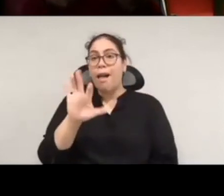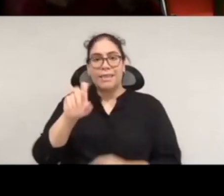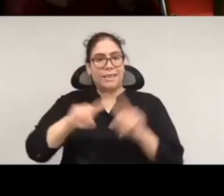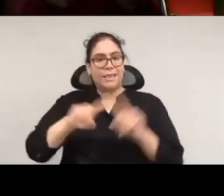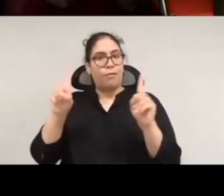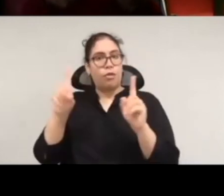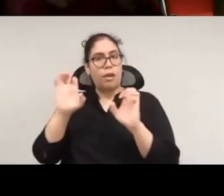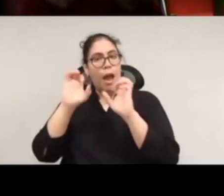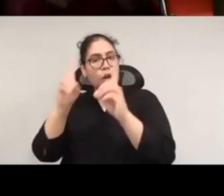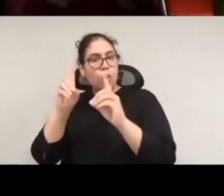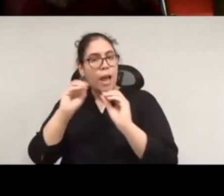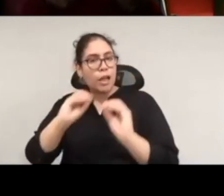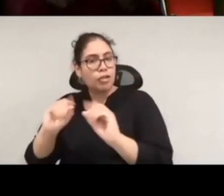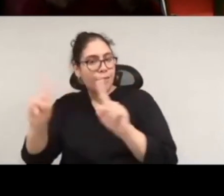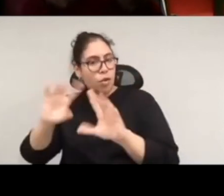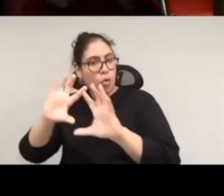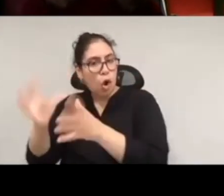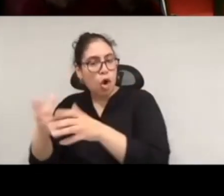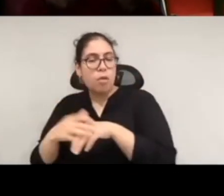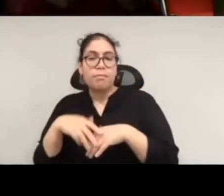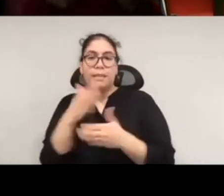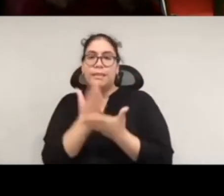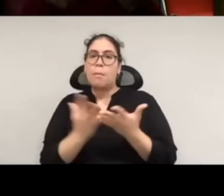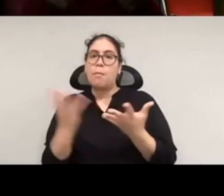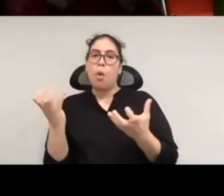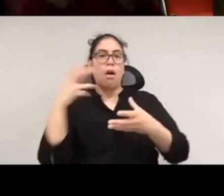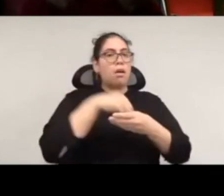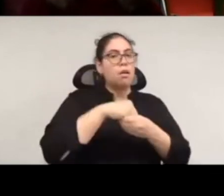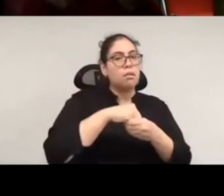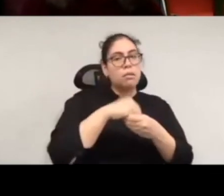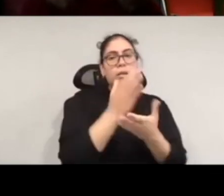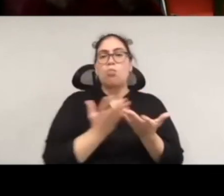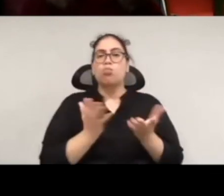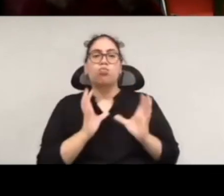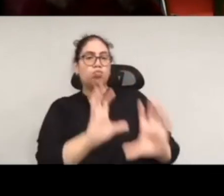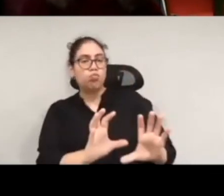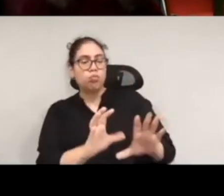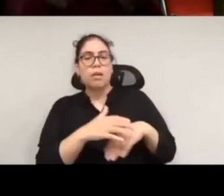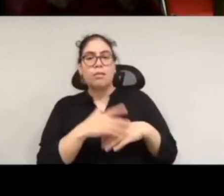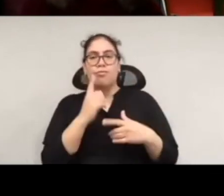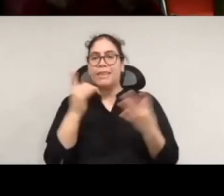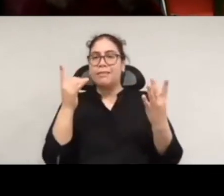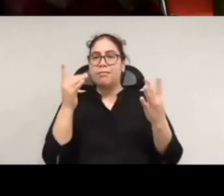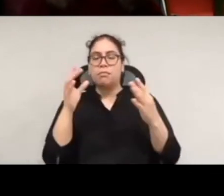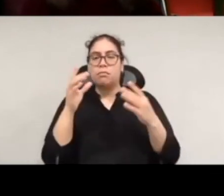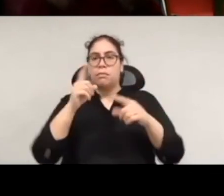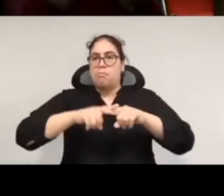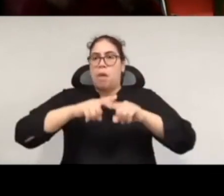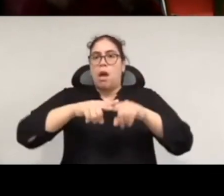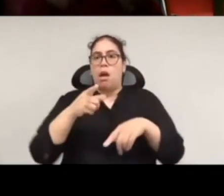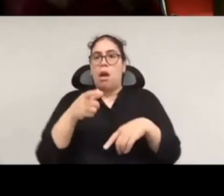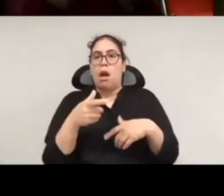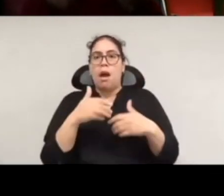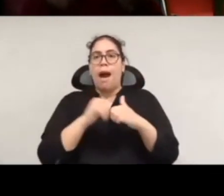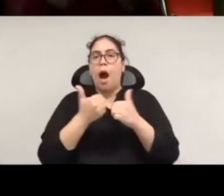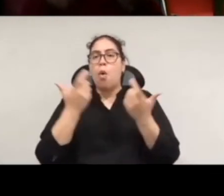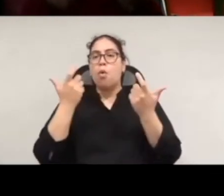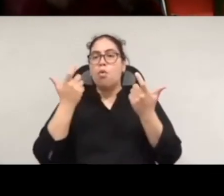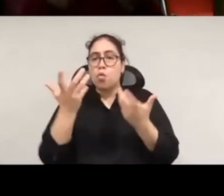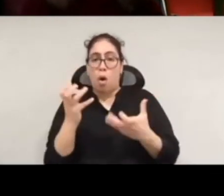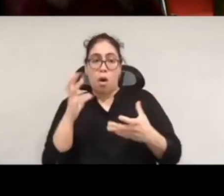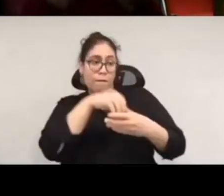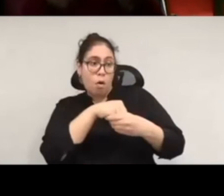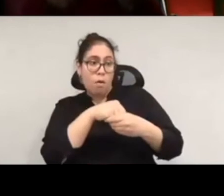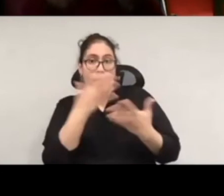that world, where people want to be involved. But I think we have to look at all sides of it and how involved you want to be or not involved. If you're working with a very large company, a large